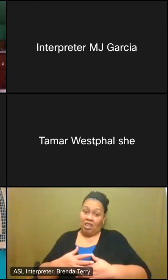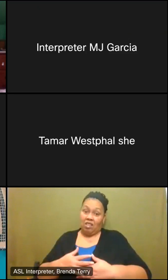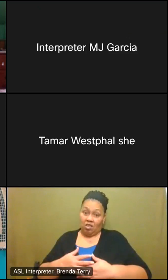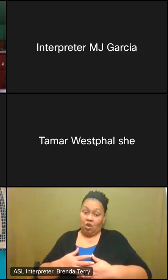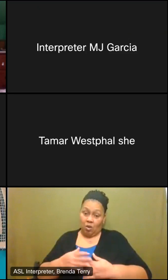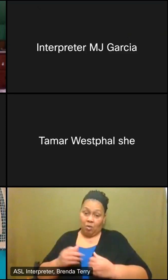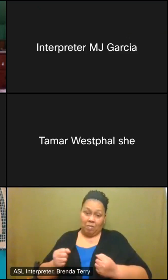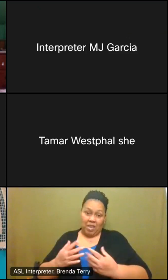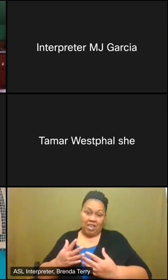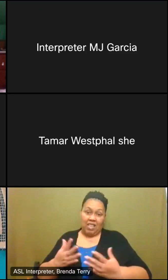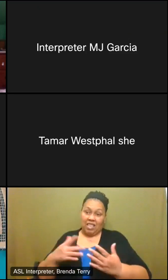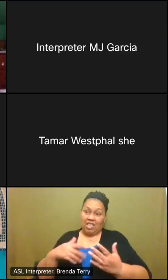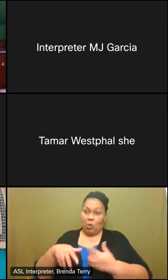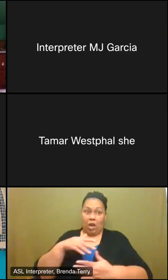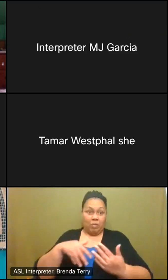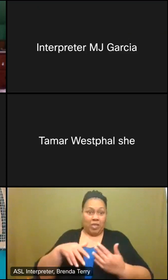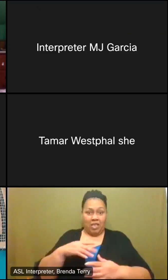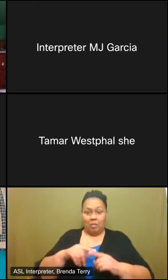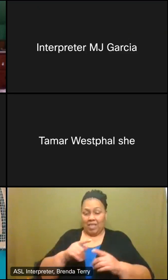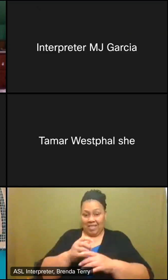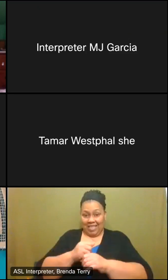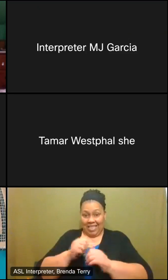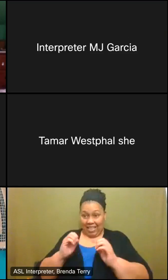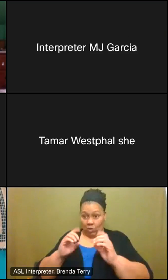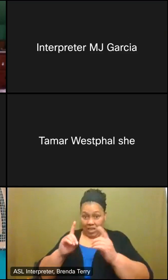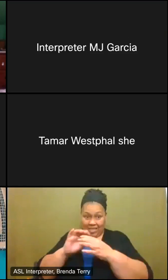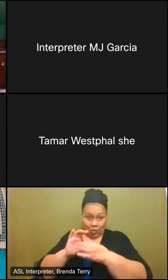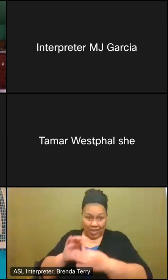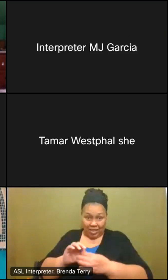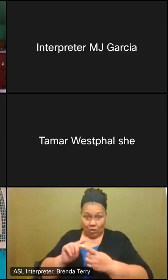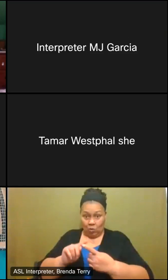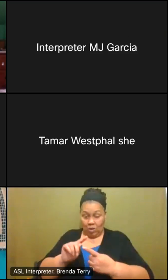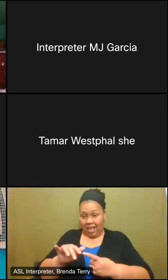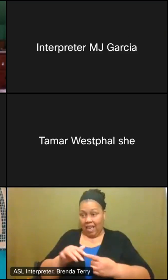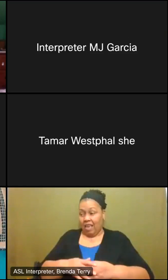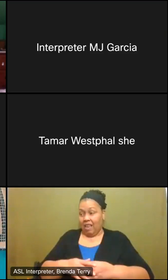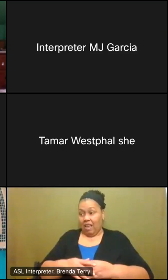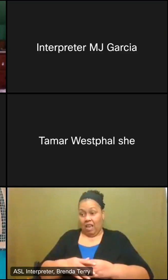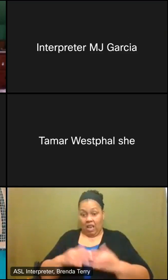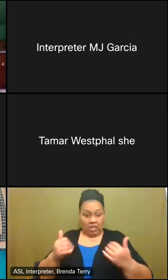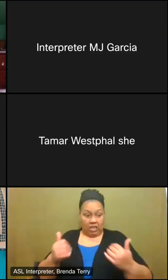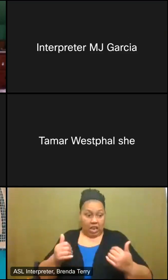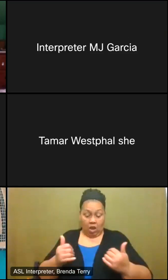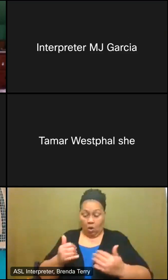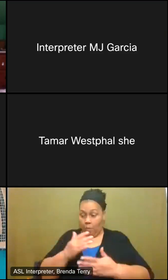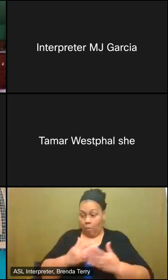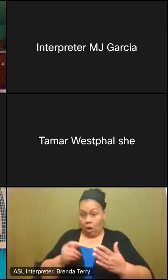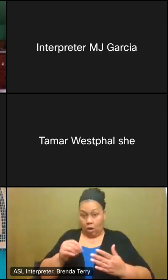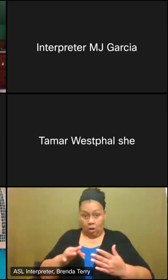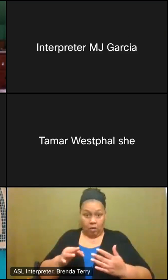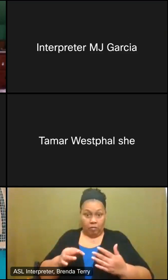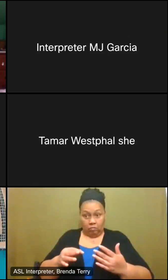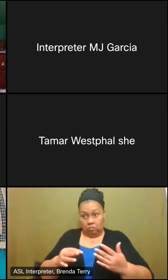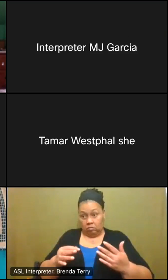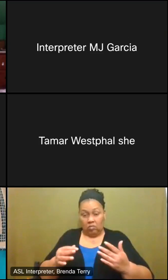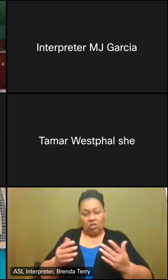things around me, but getting educated around that and being now a part of just being